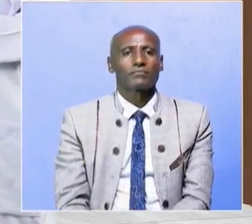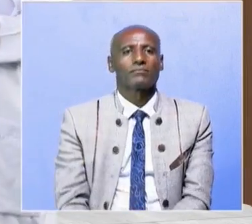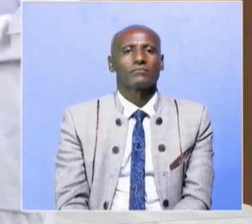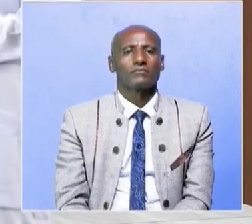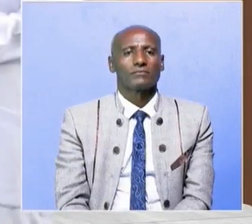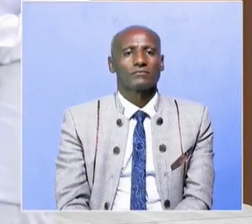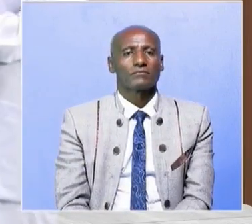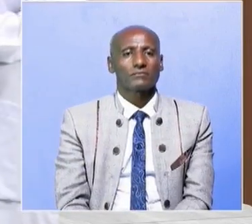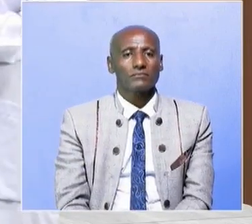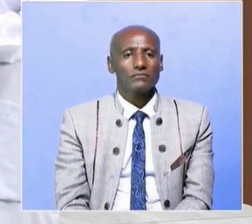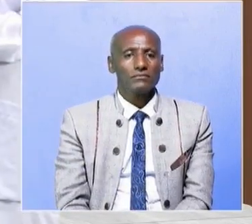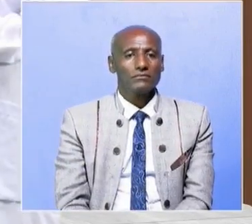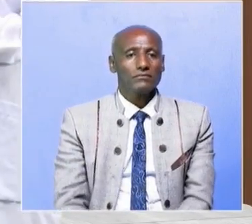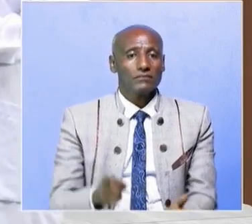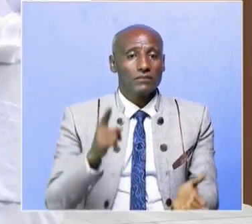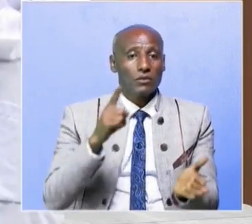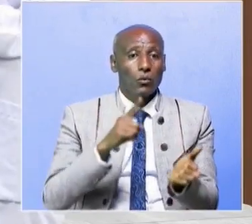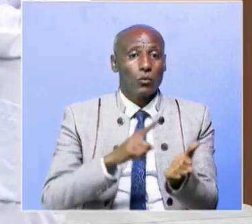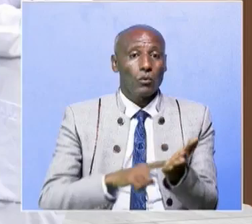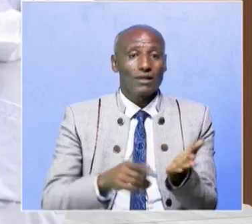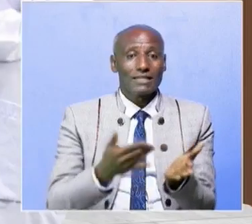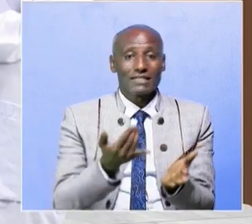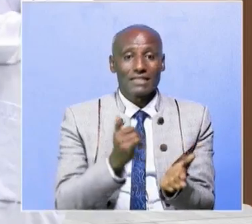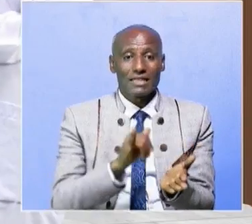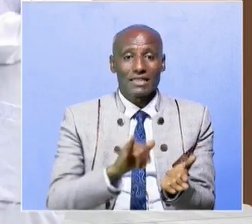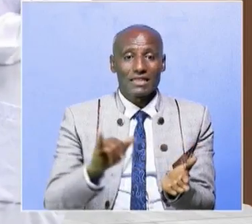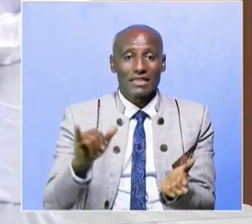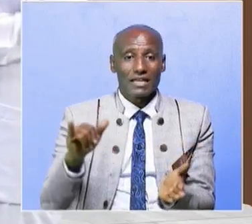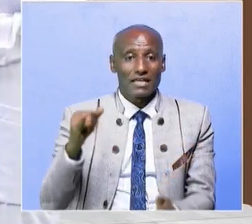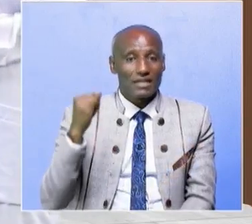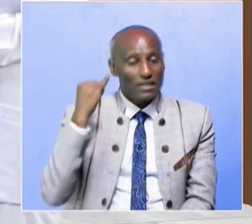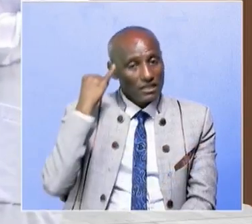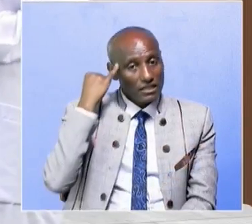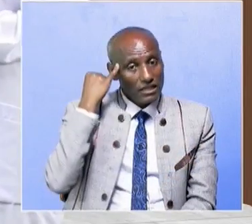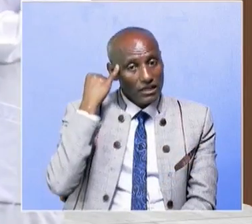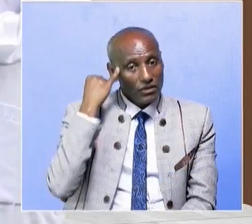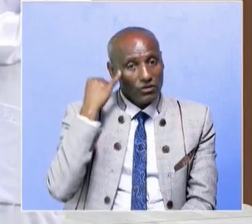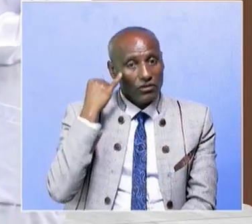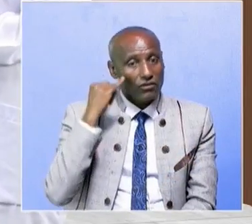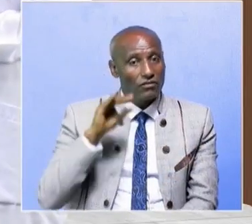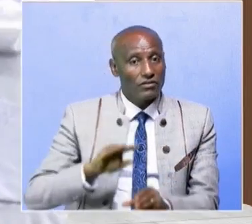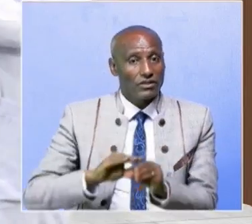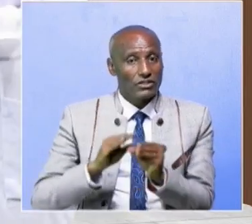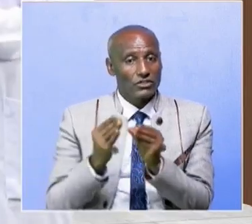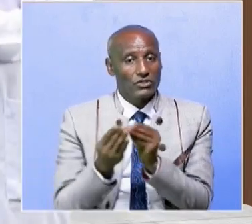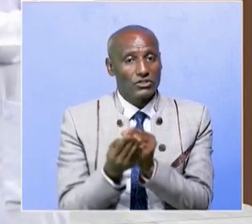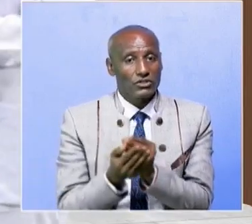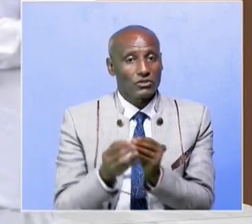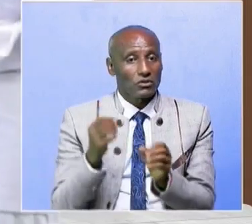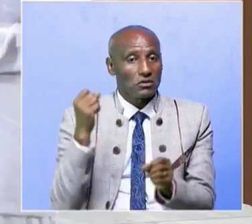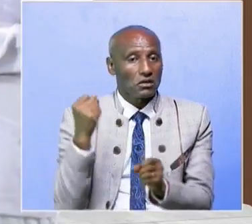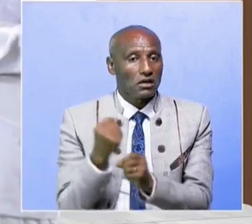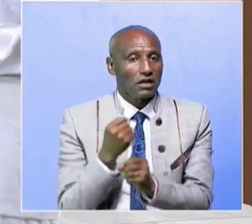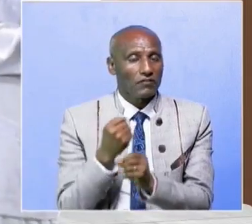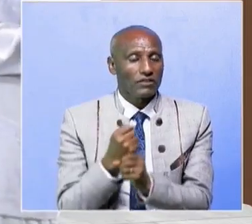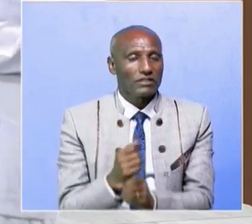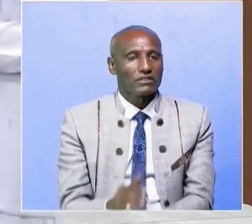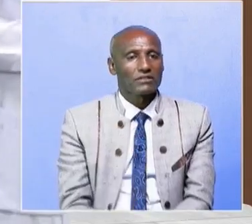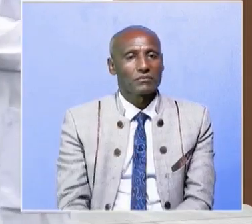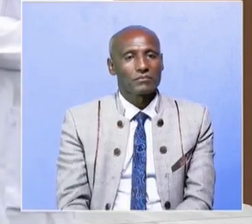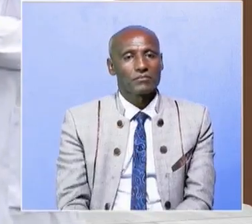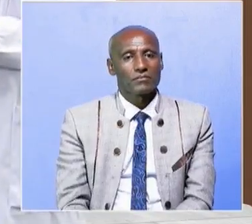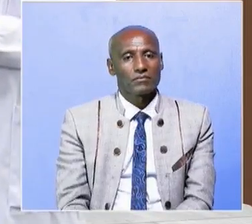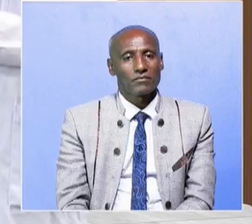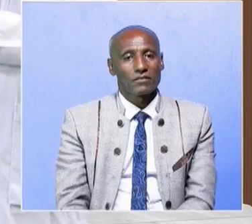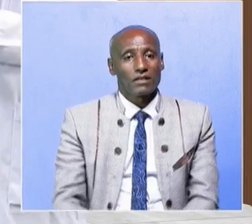on what they think of that particular situation or event or idea. So this